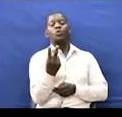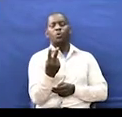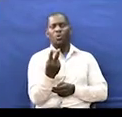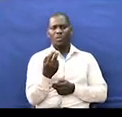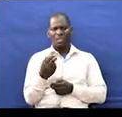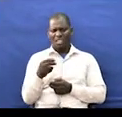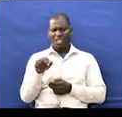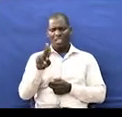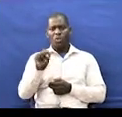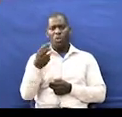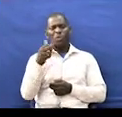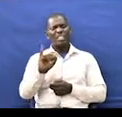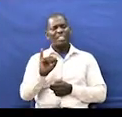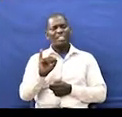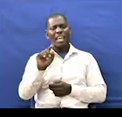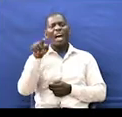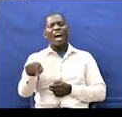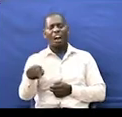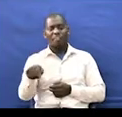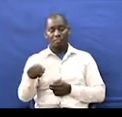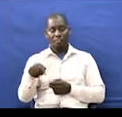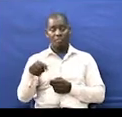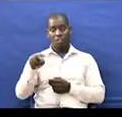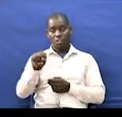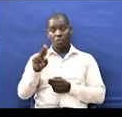We are having Newton and a meter.